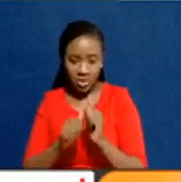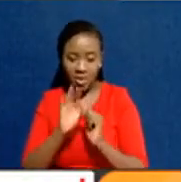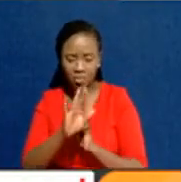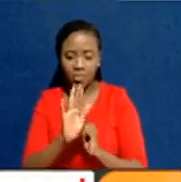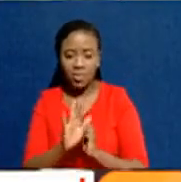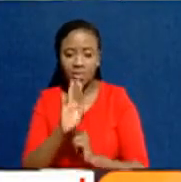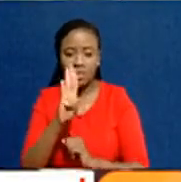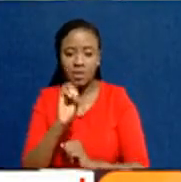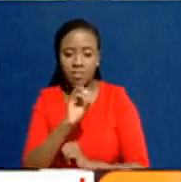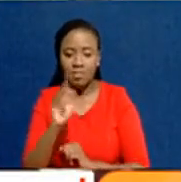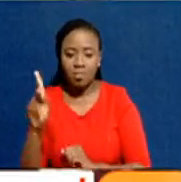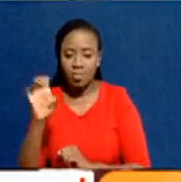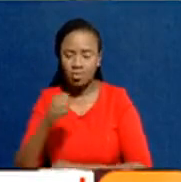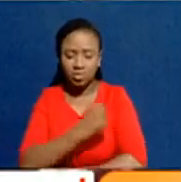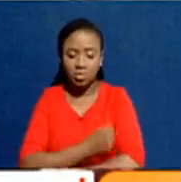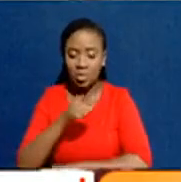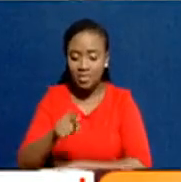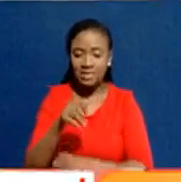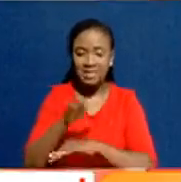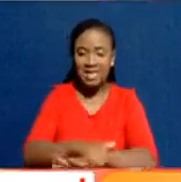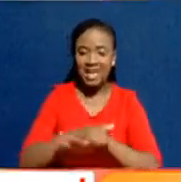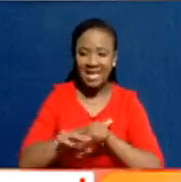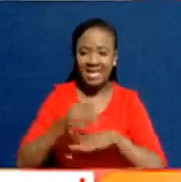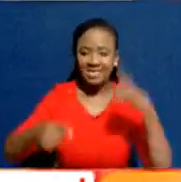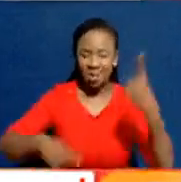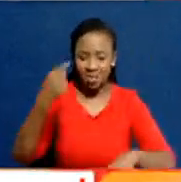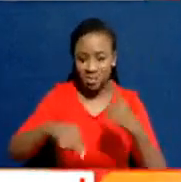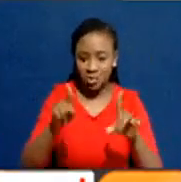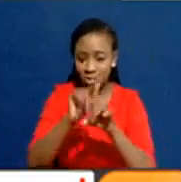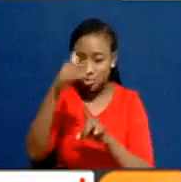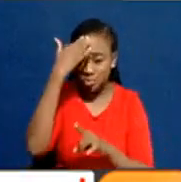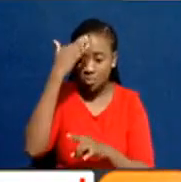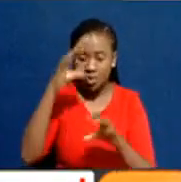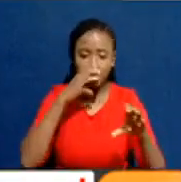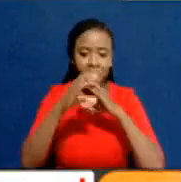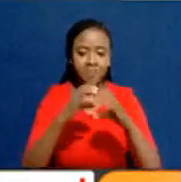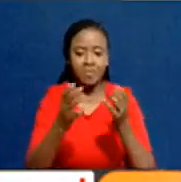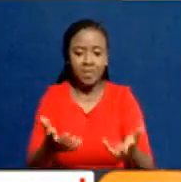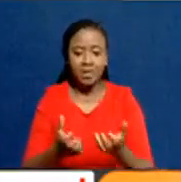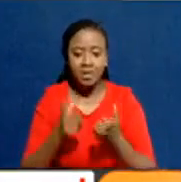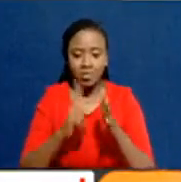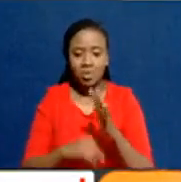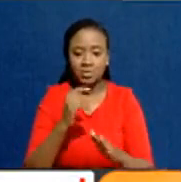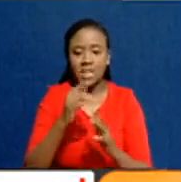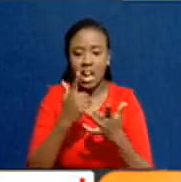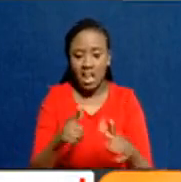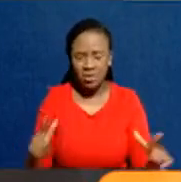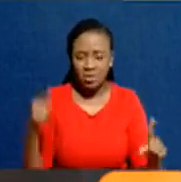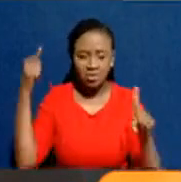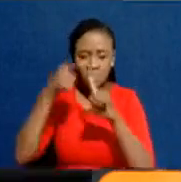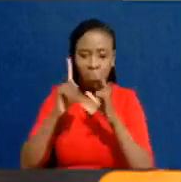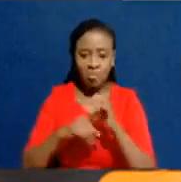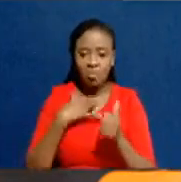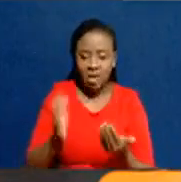English contest. And you know, communication, we still need languages. We always talk about enabling the students to be able